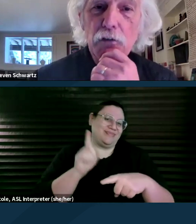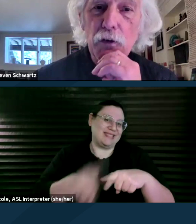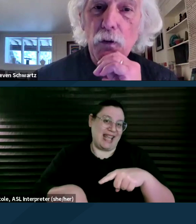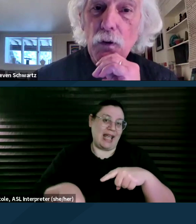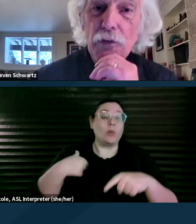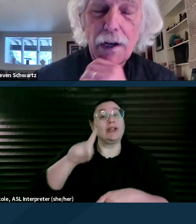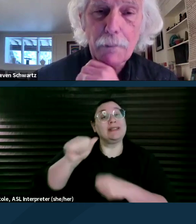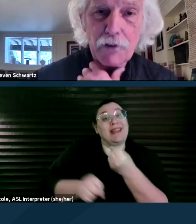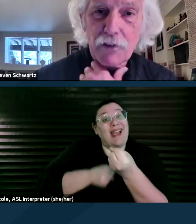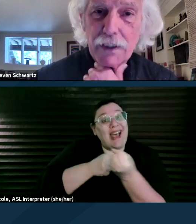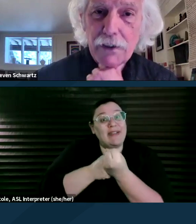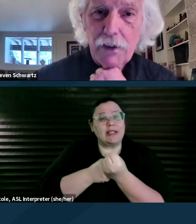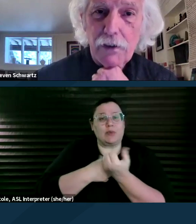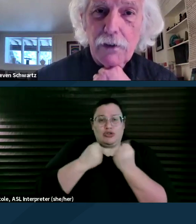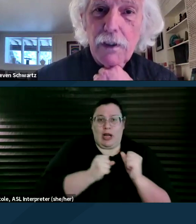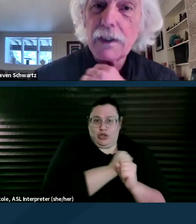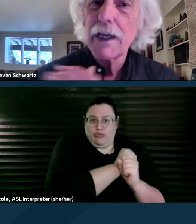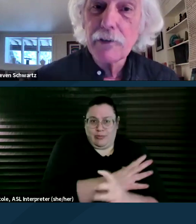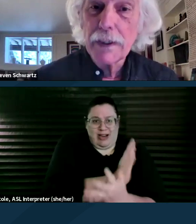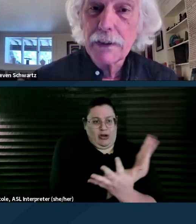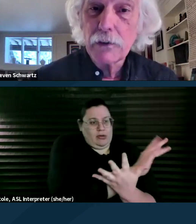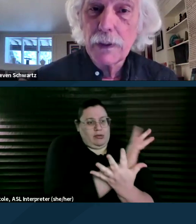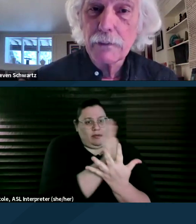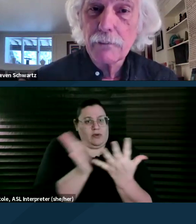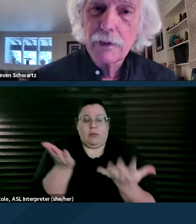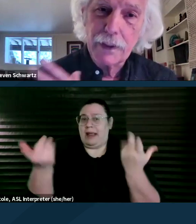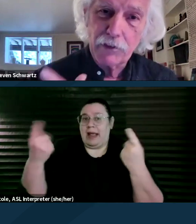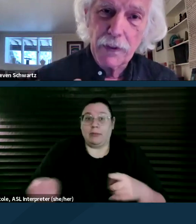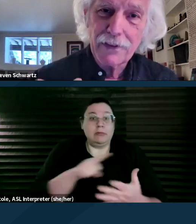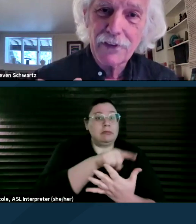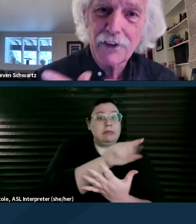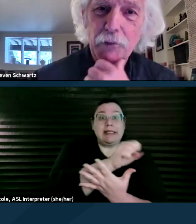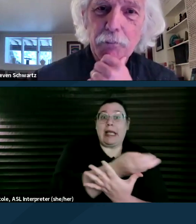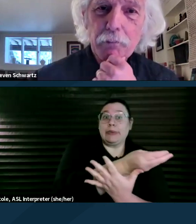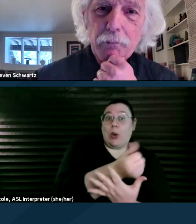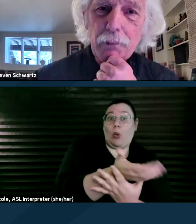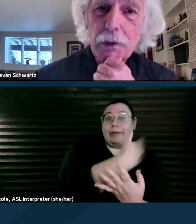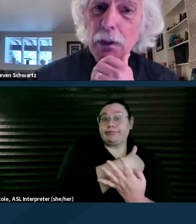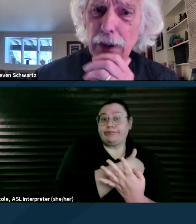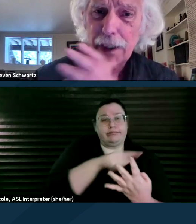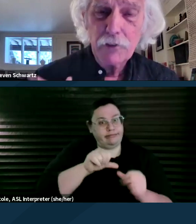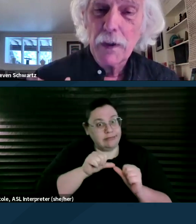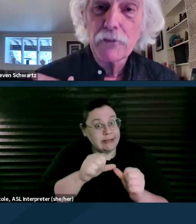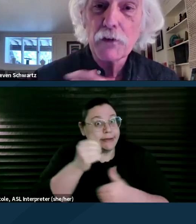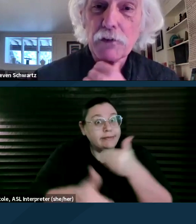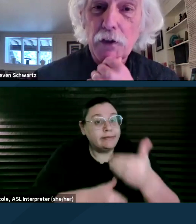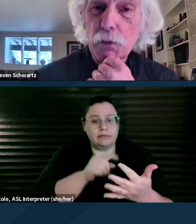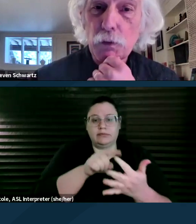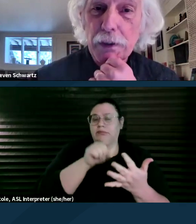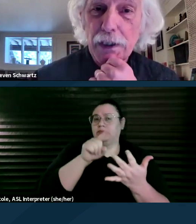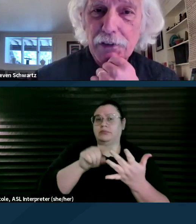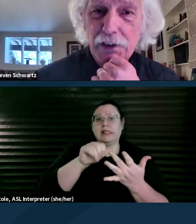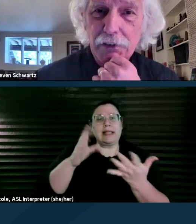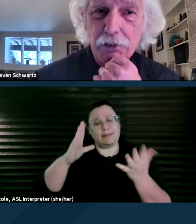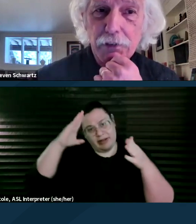prepare for all the options that could occur. The case might go away. The case might continue. The case might focus on the